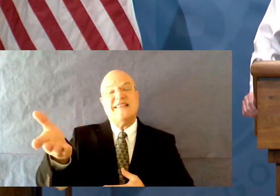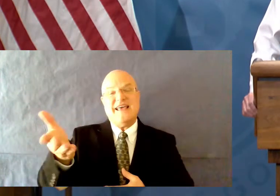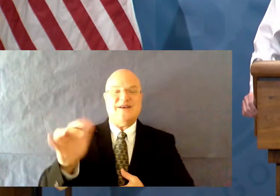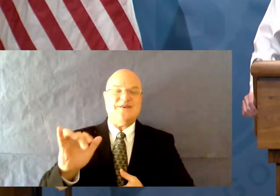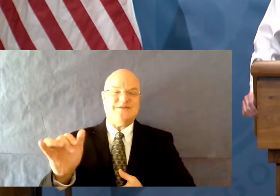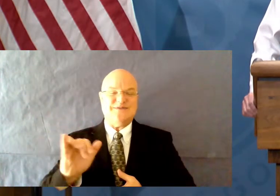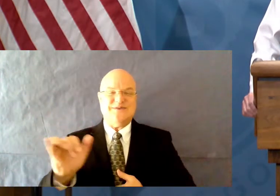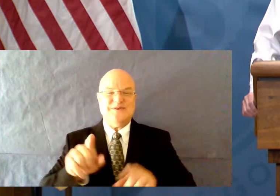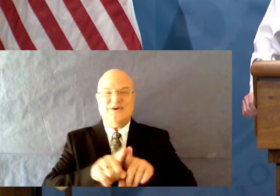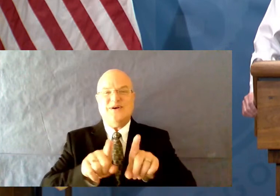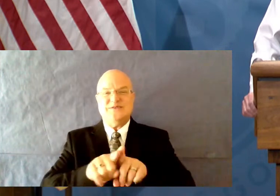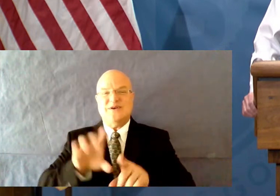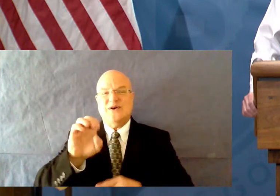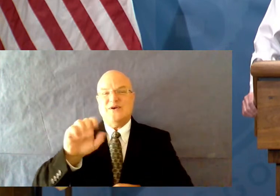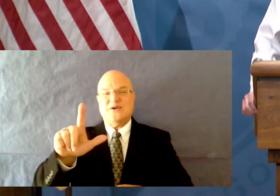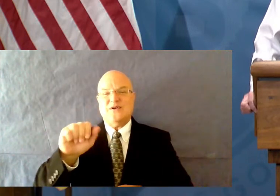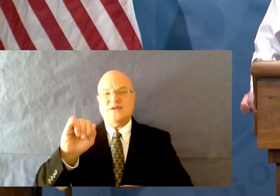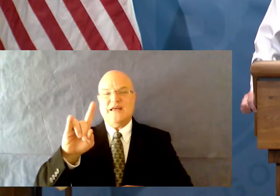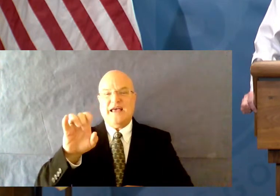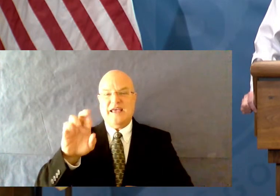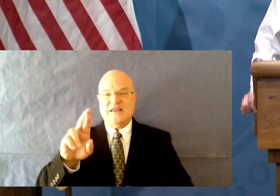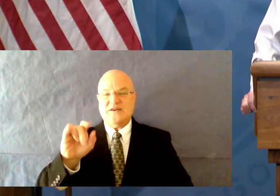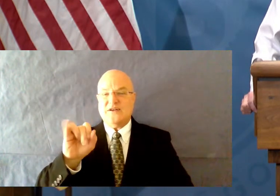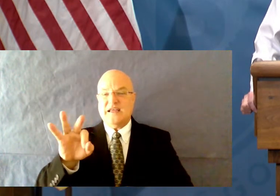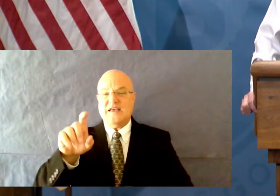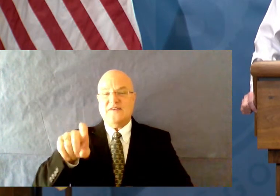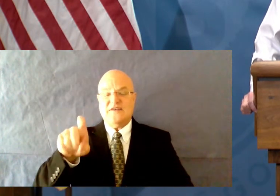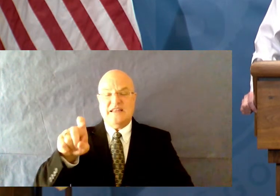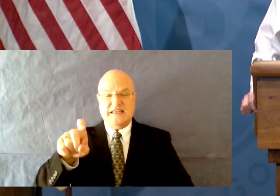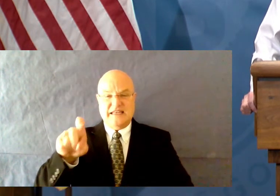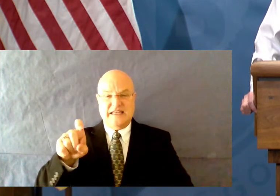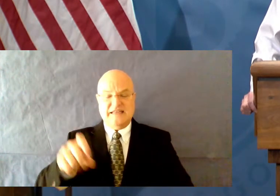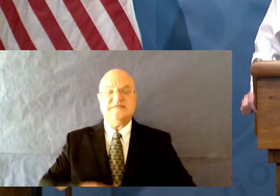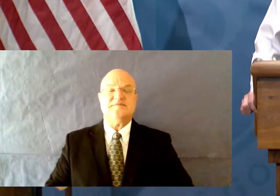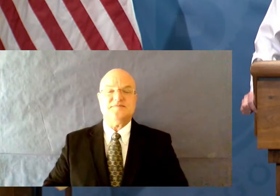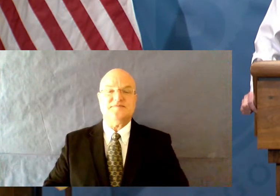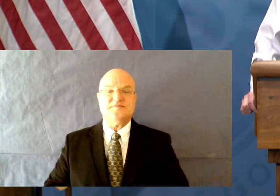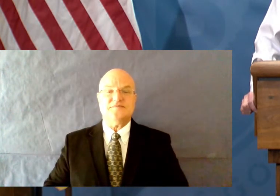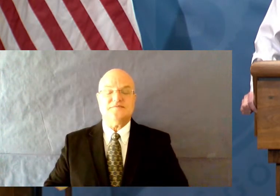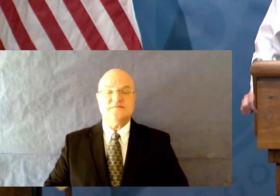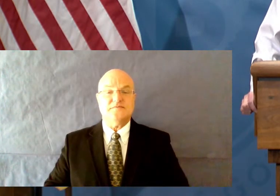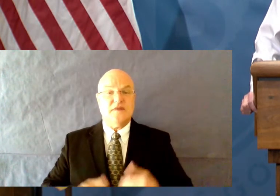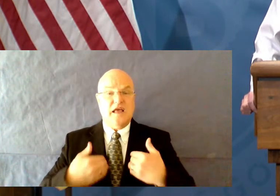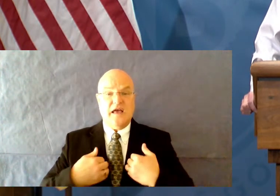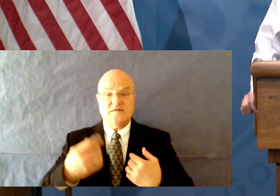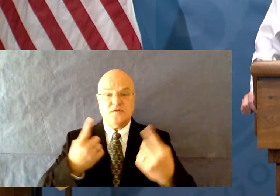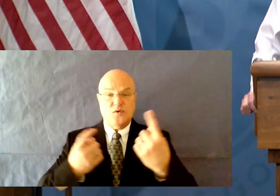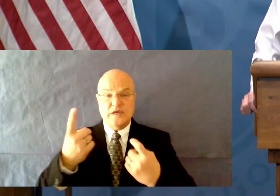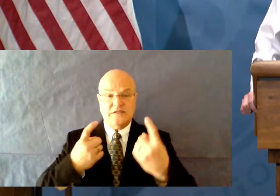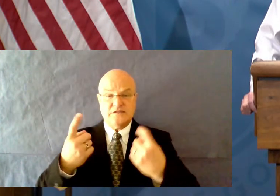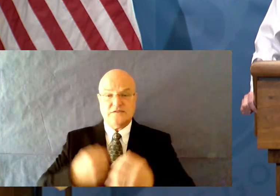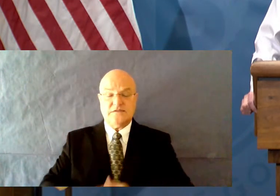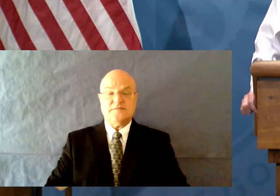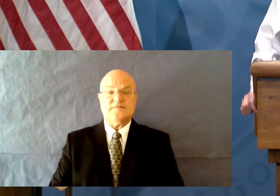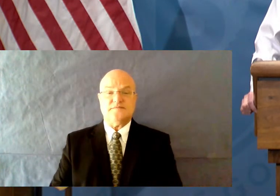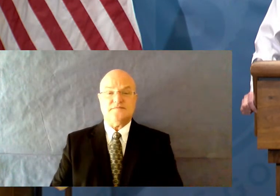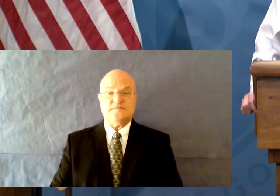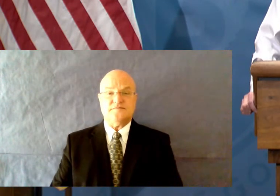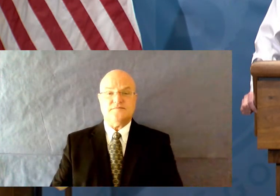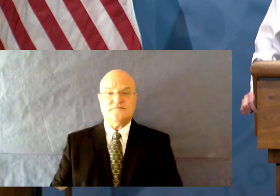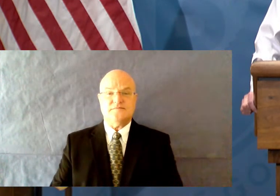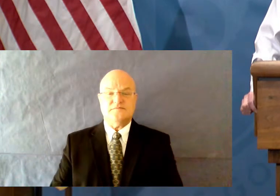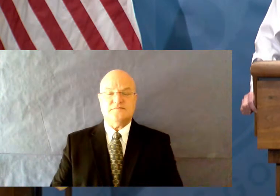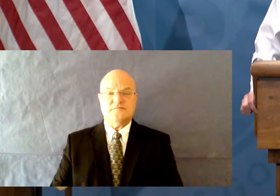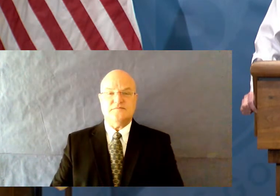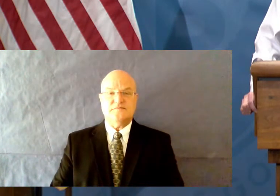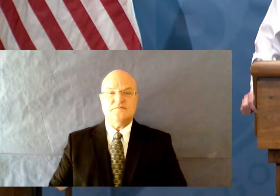Colonel Ader, in case there's questions that come in their territory. With that, are there any questions? Governor, this is David